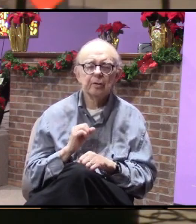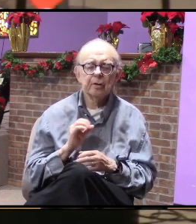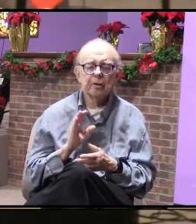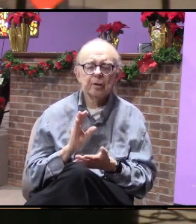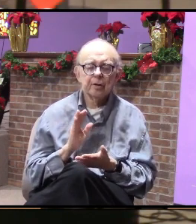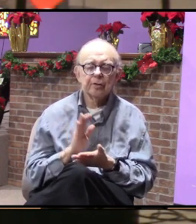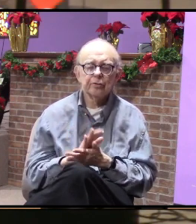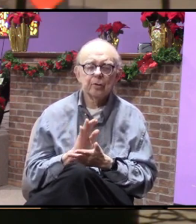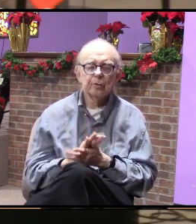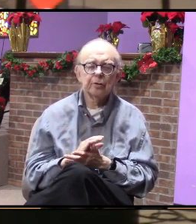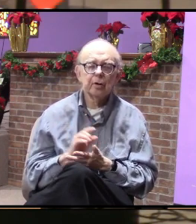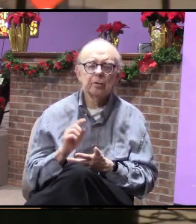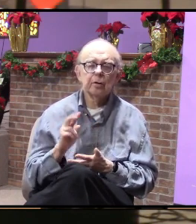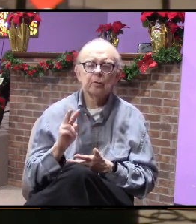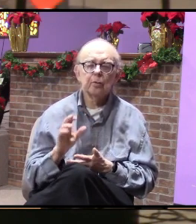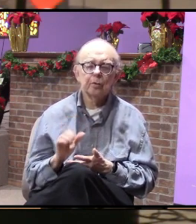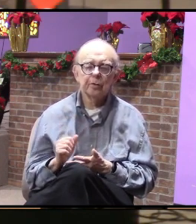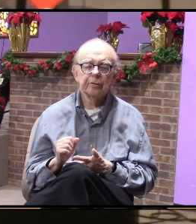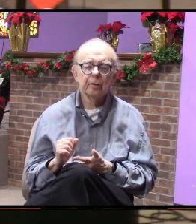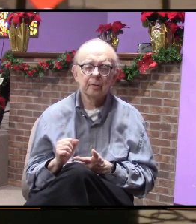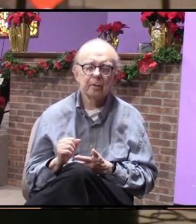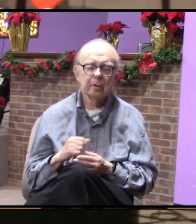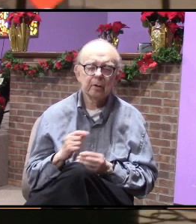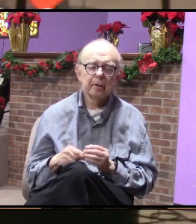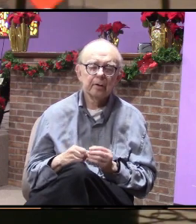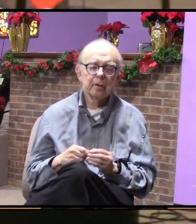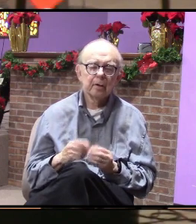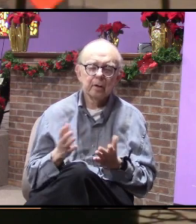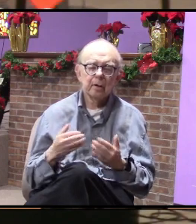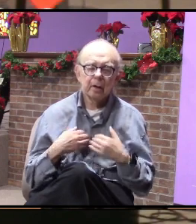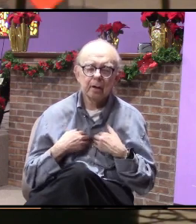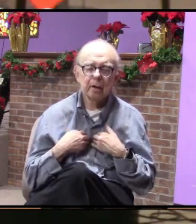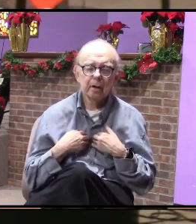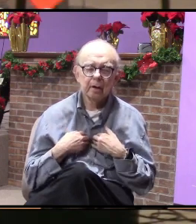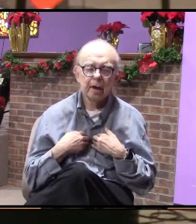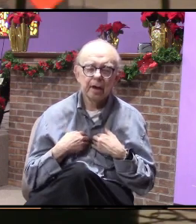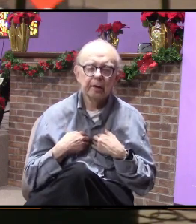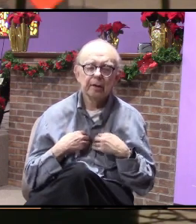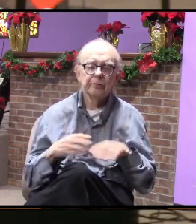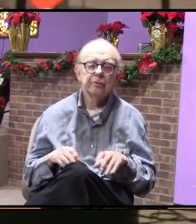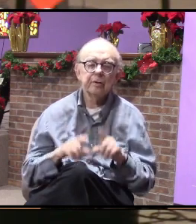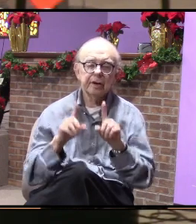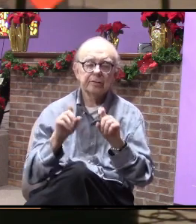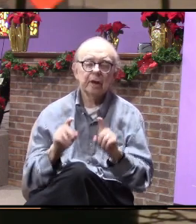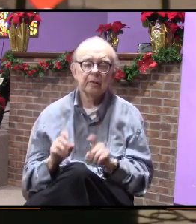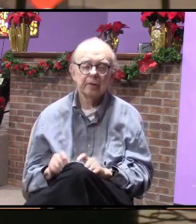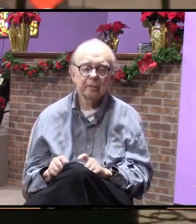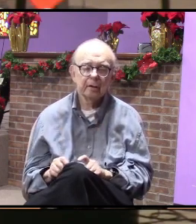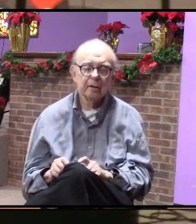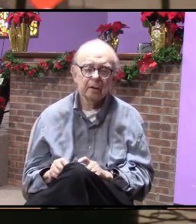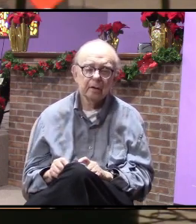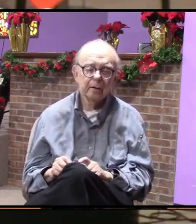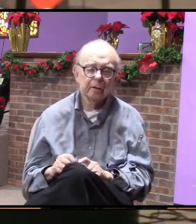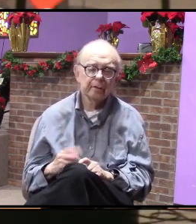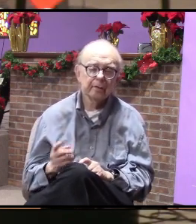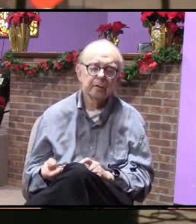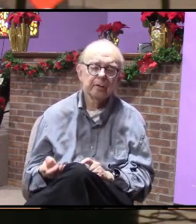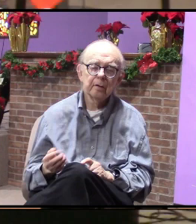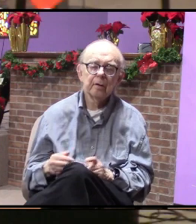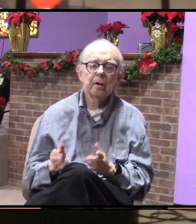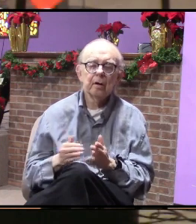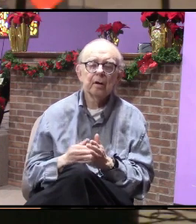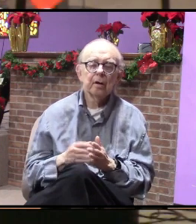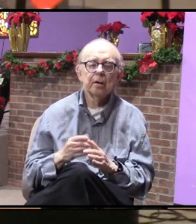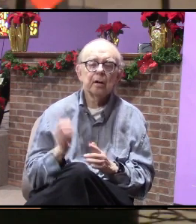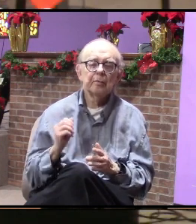and so you had at the end of each semester you would have to take an exam. So we were just coming back